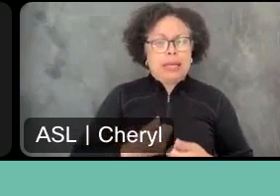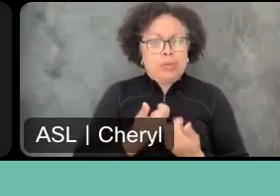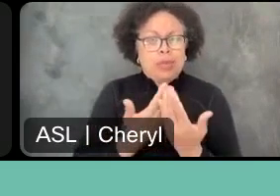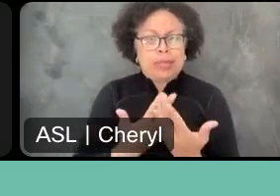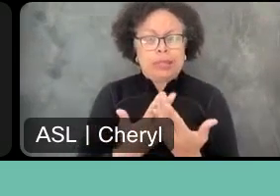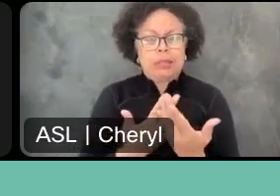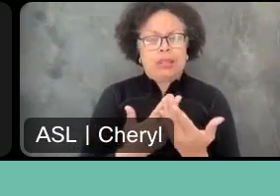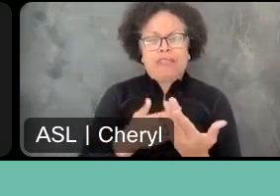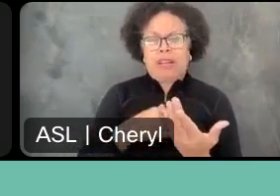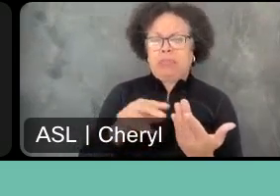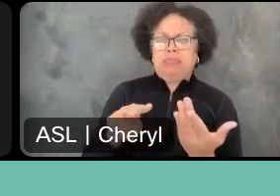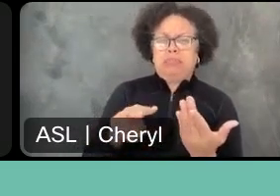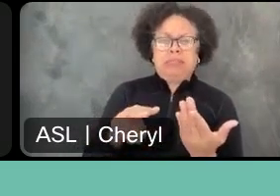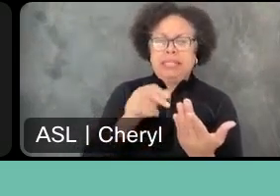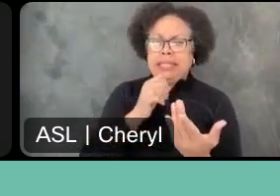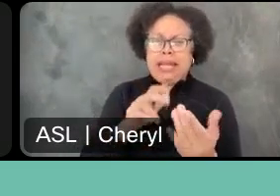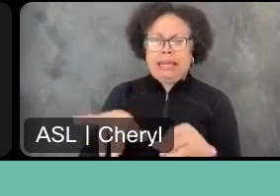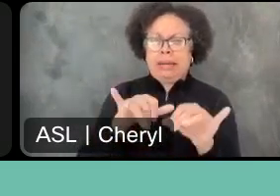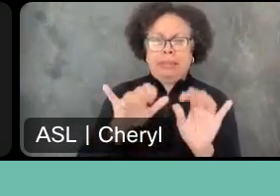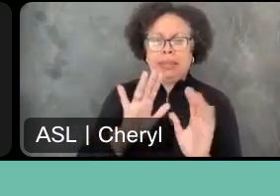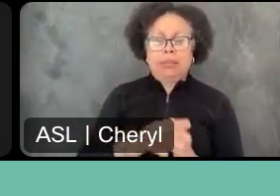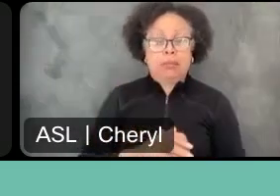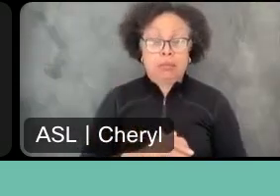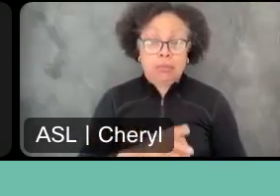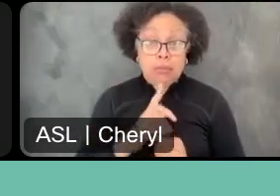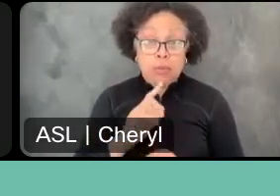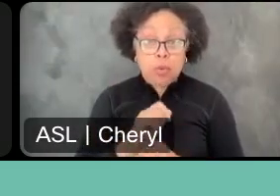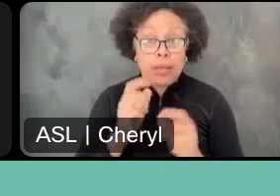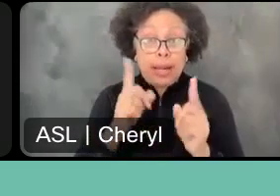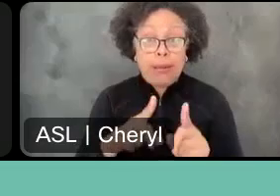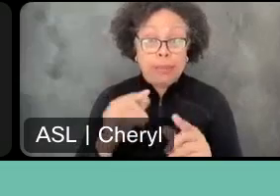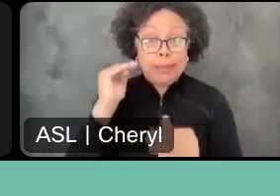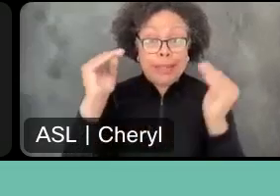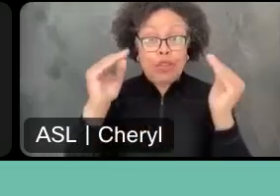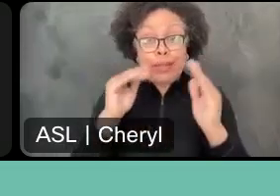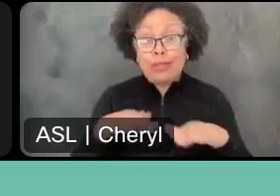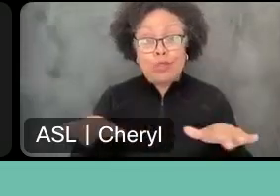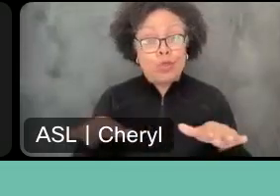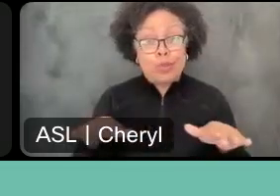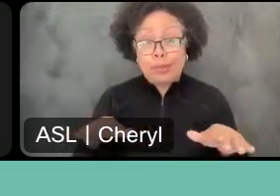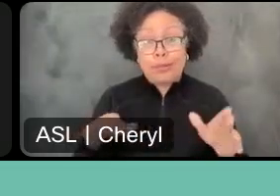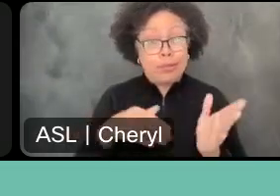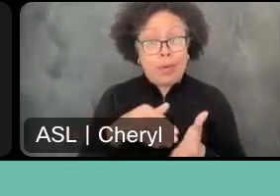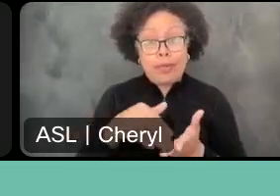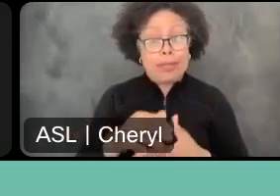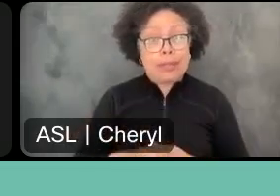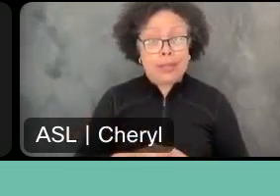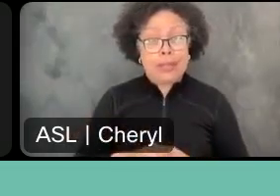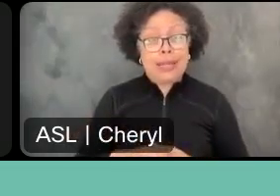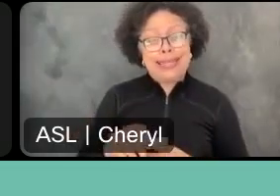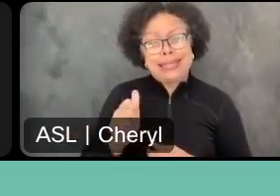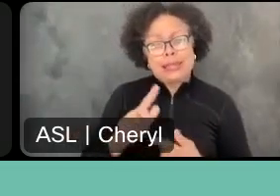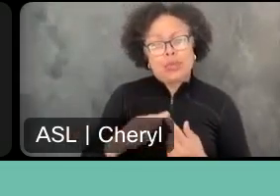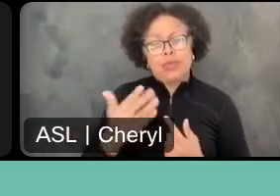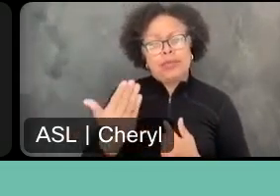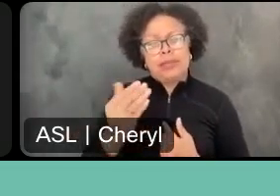They're actually relatively common for both adults and children and occur in approximately 10 to